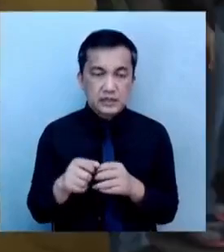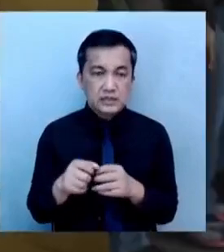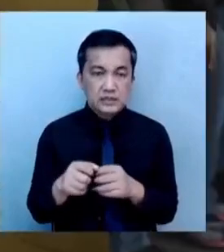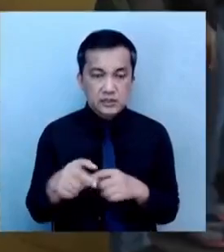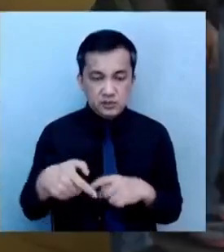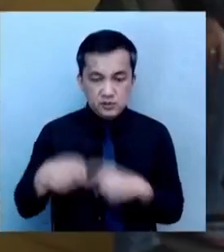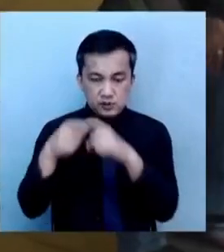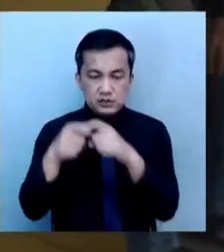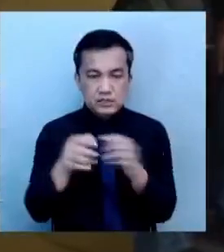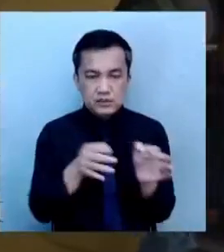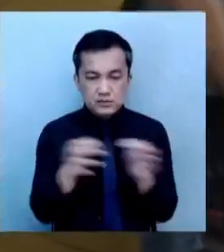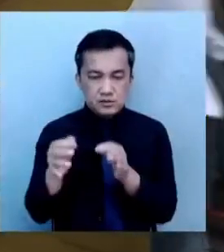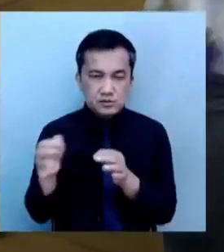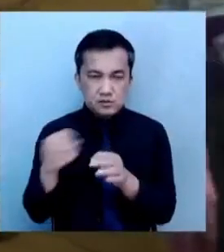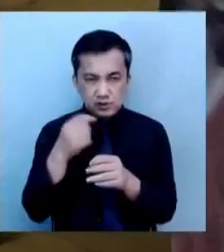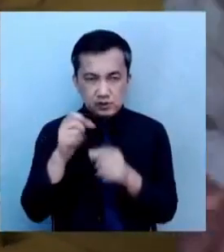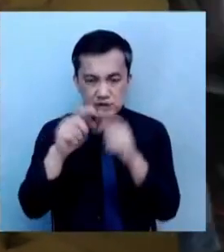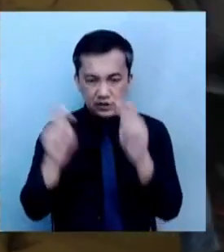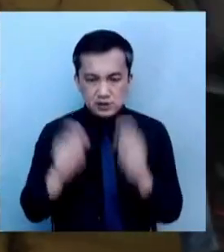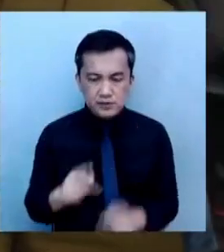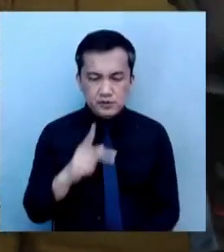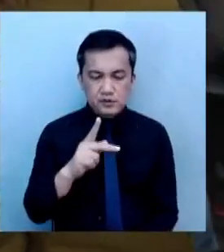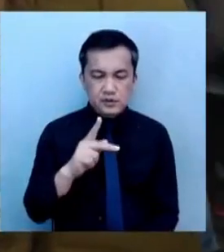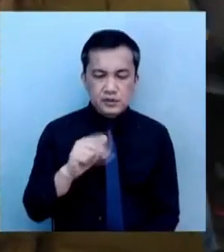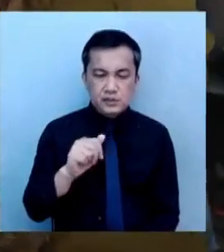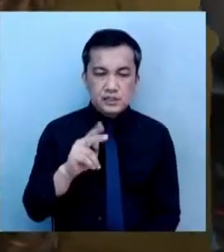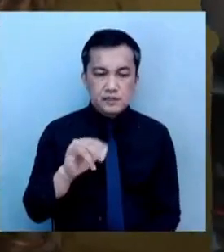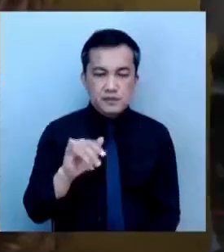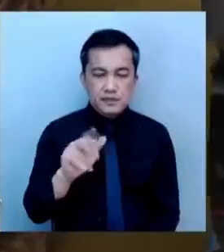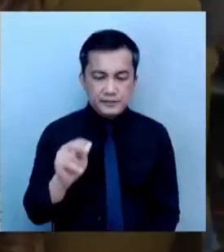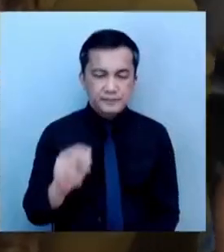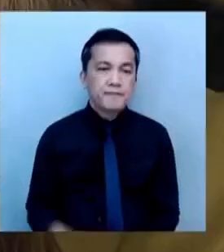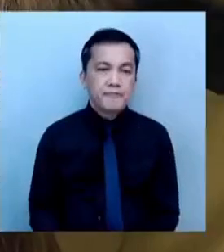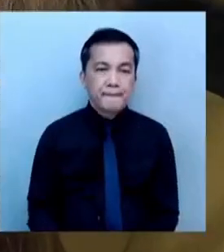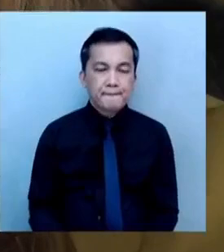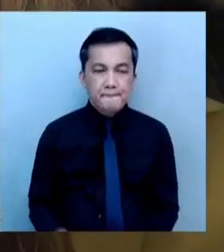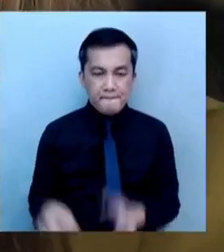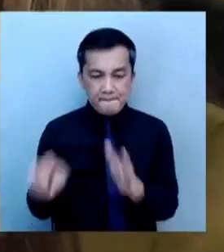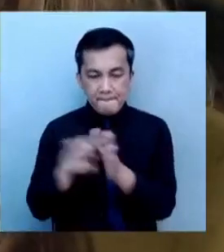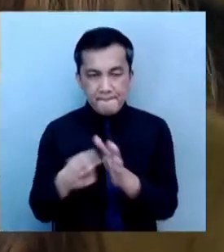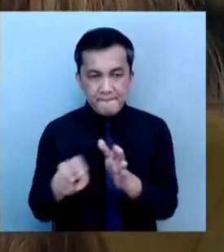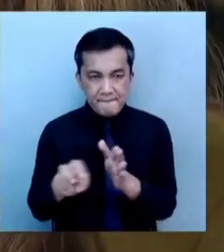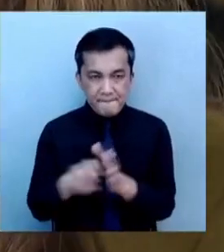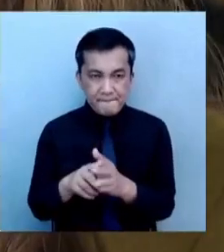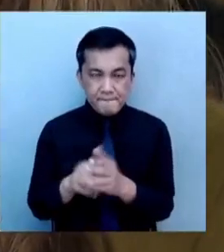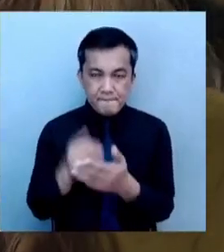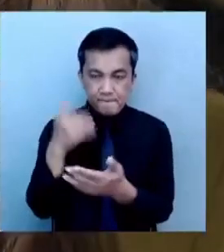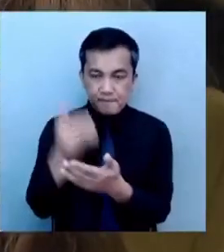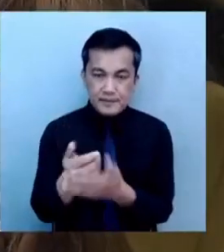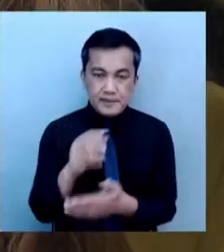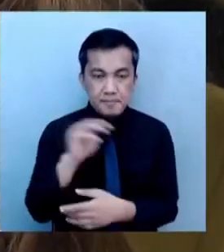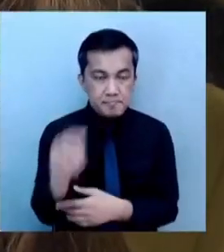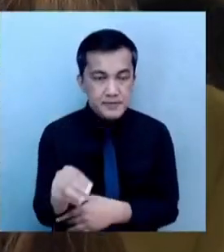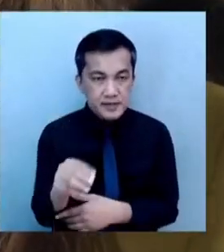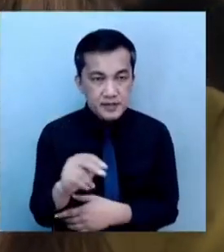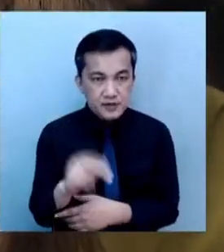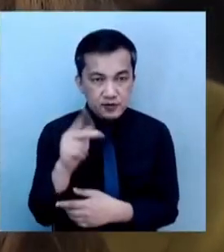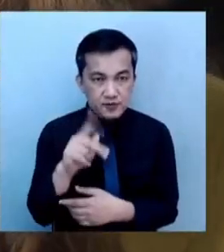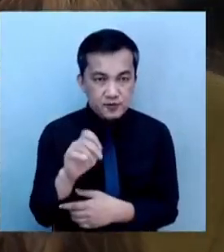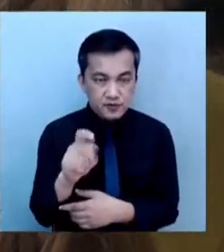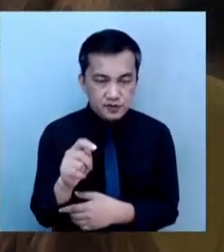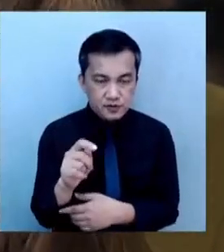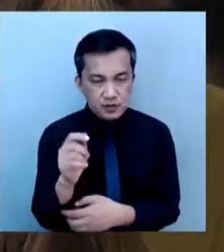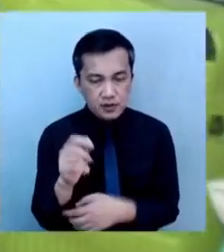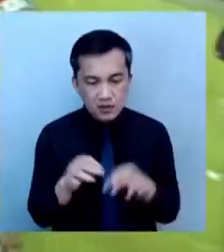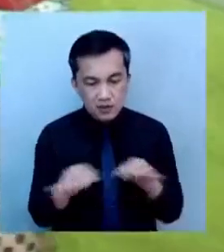date due to Typhoon Kabayan. Because of this, passengers who were already at the Manila North Port were forced to sleep on the floor with only a piece